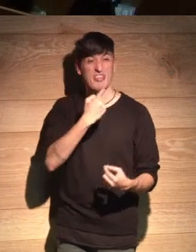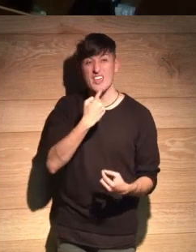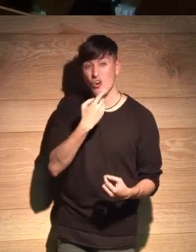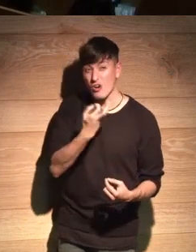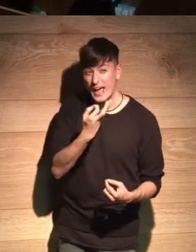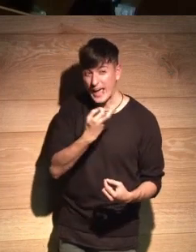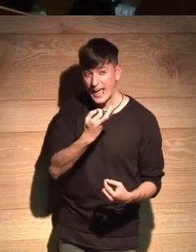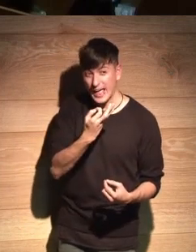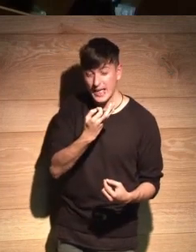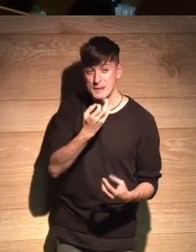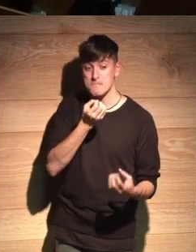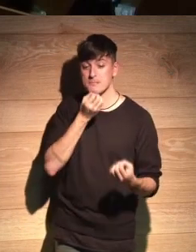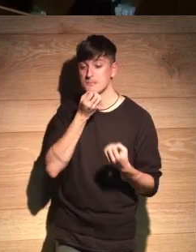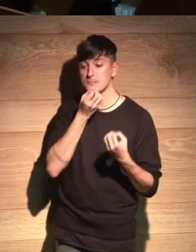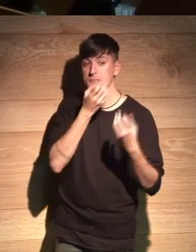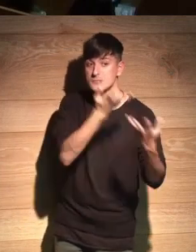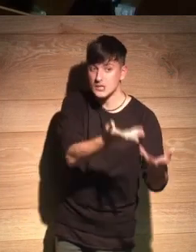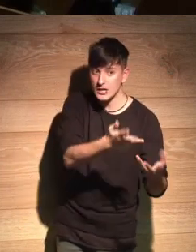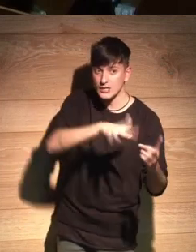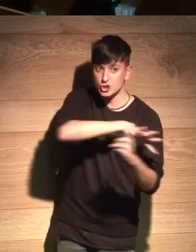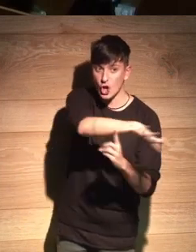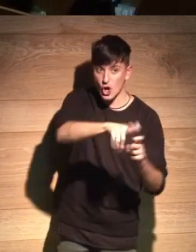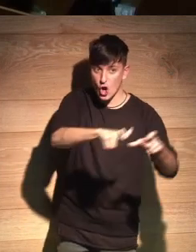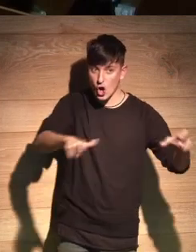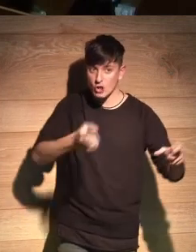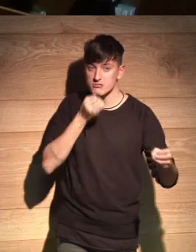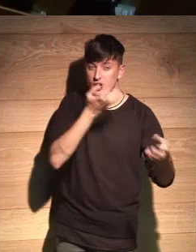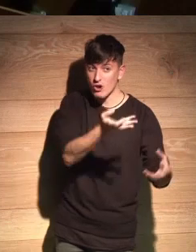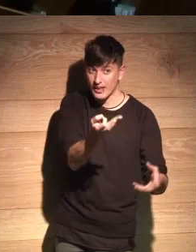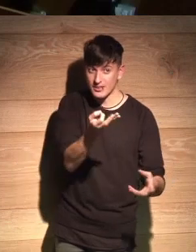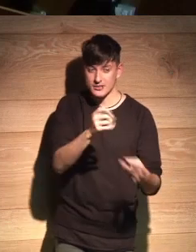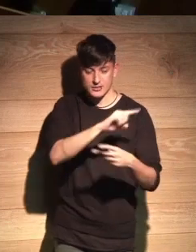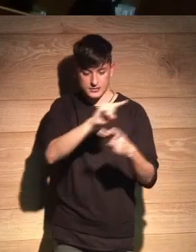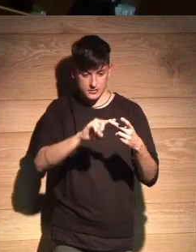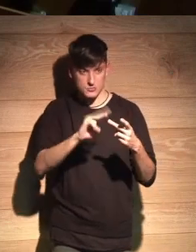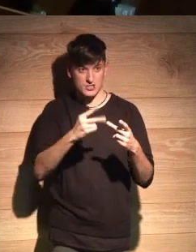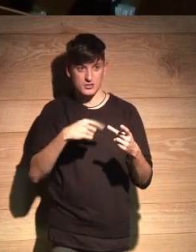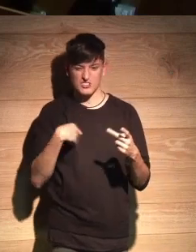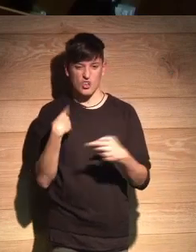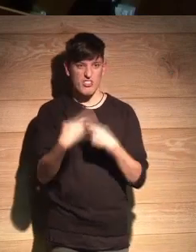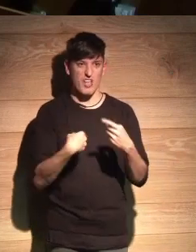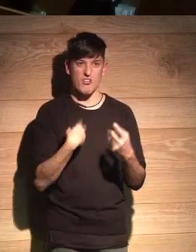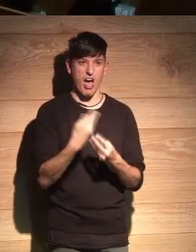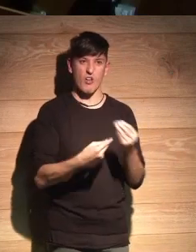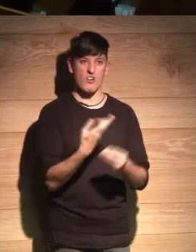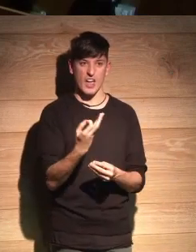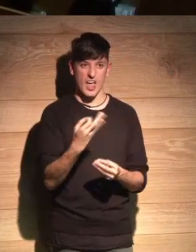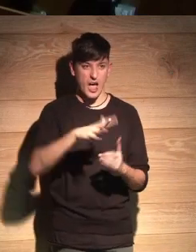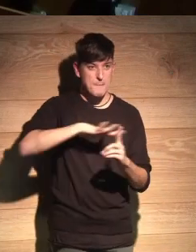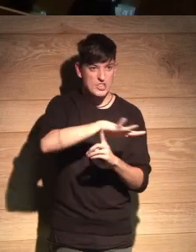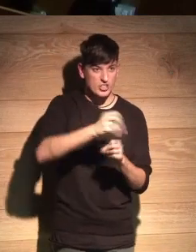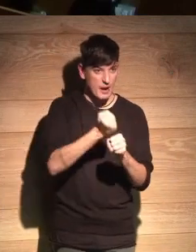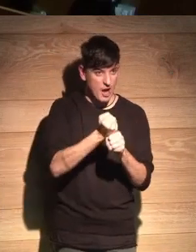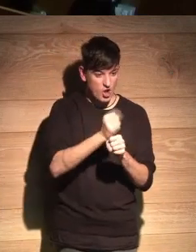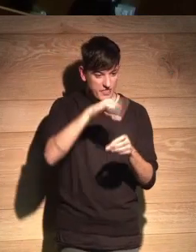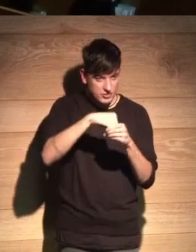we say, what kind of message we convey to our environment. Secondly, what are we doing every day